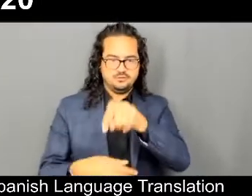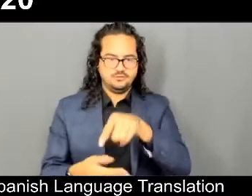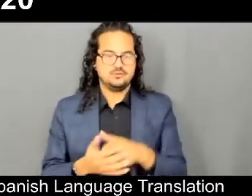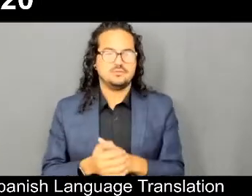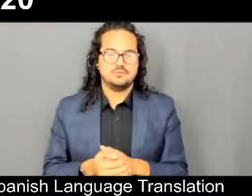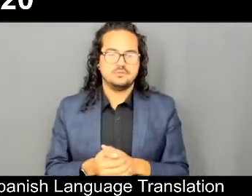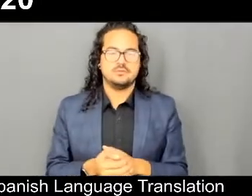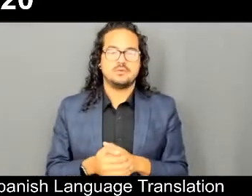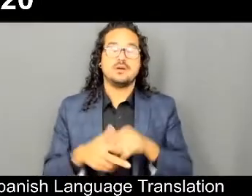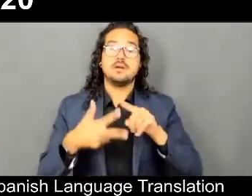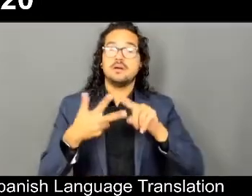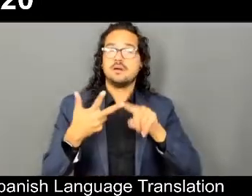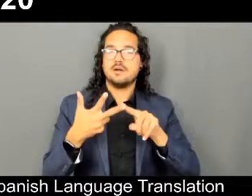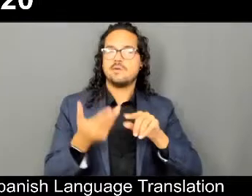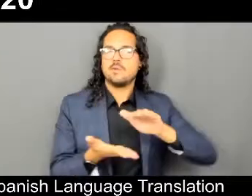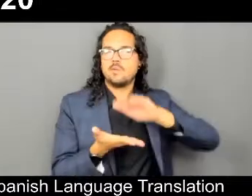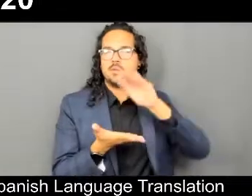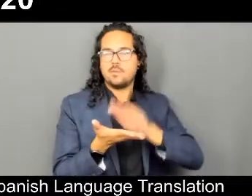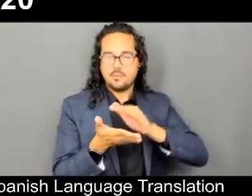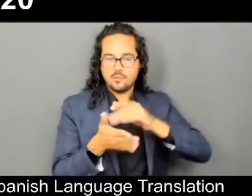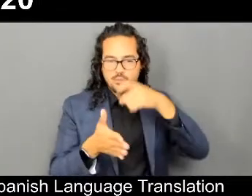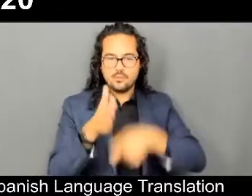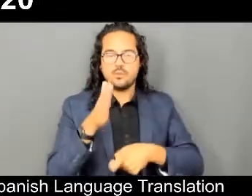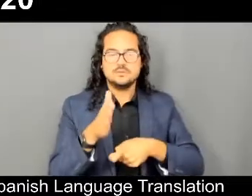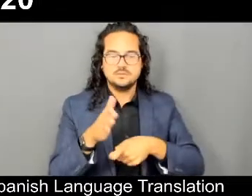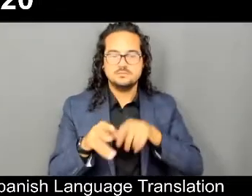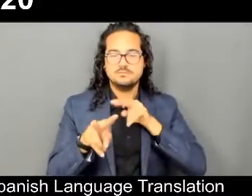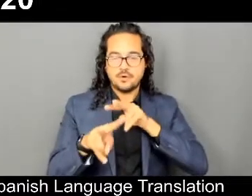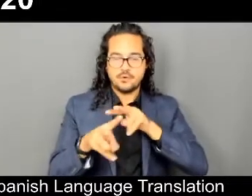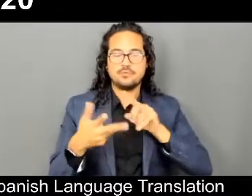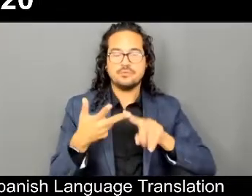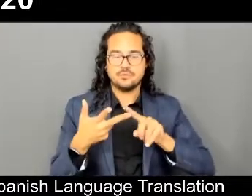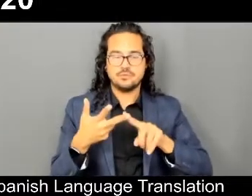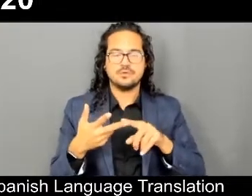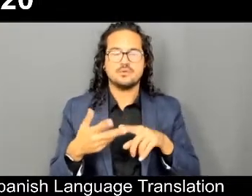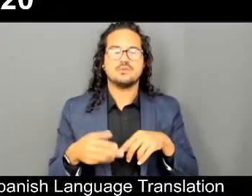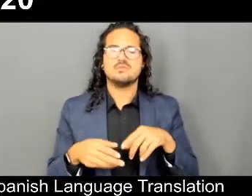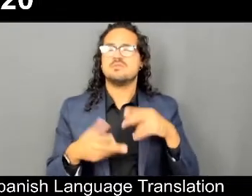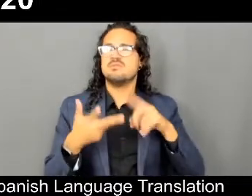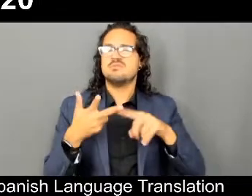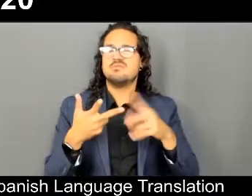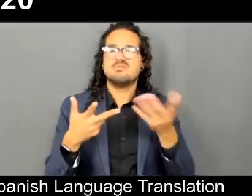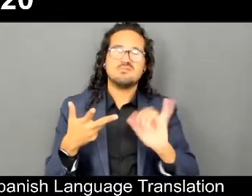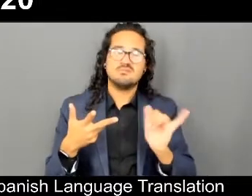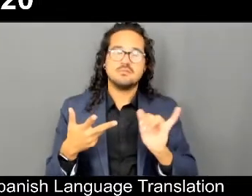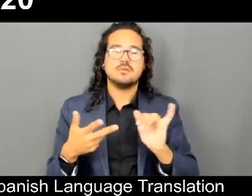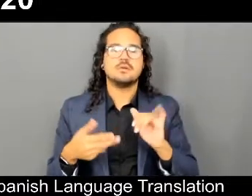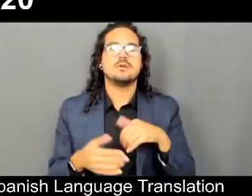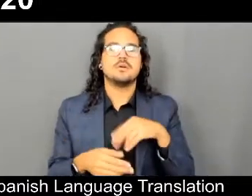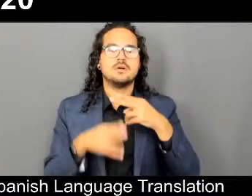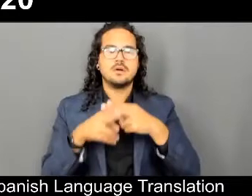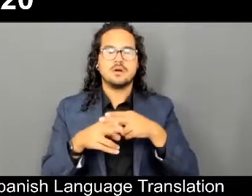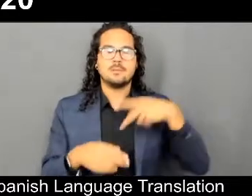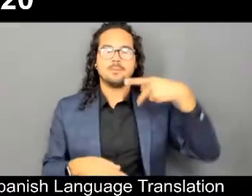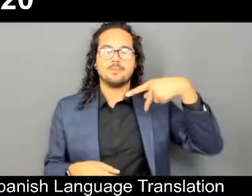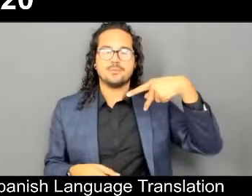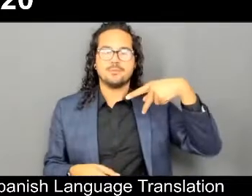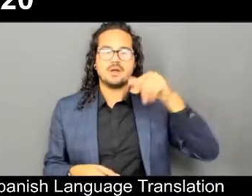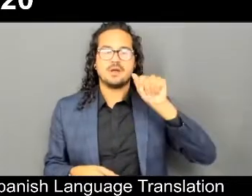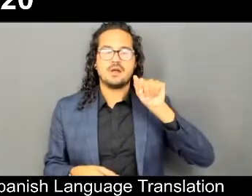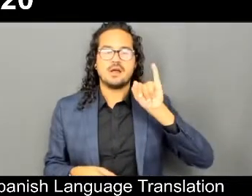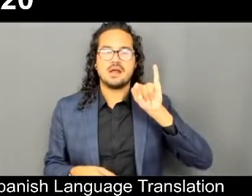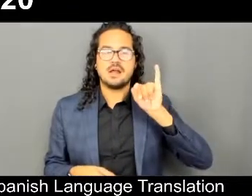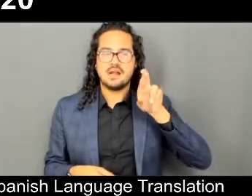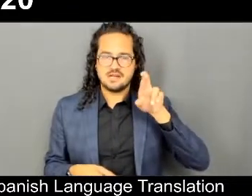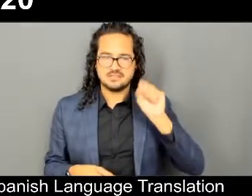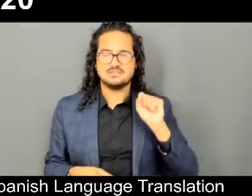differences with the purple airs and the other monitors, and how to use the information coming from both of those. So there's a lot of purple